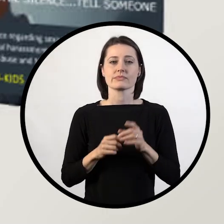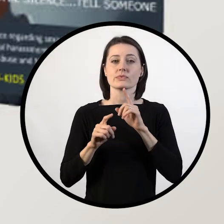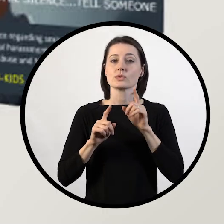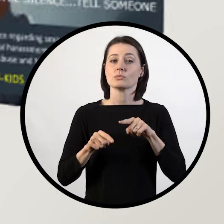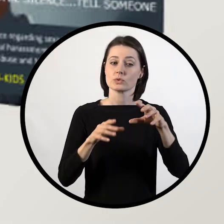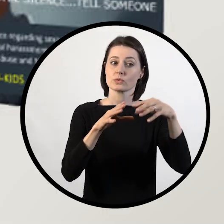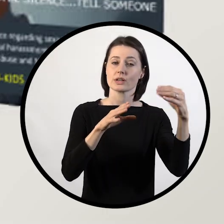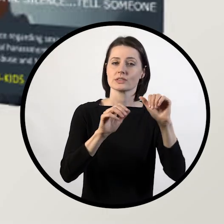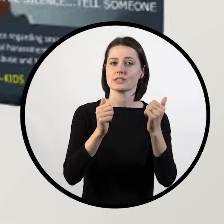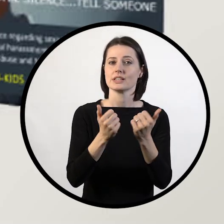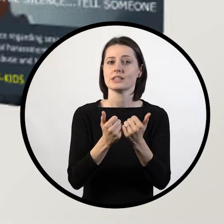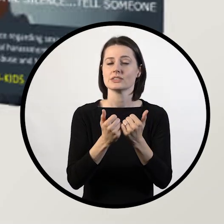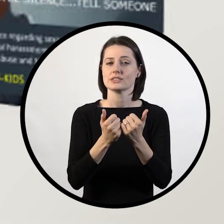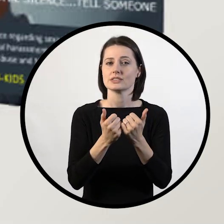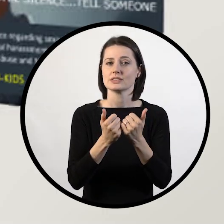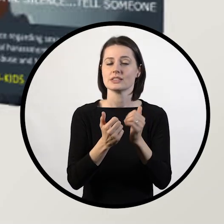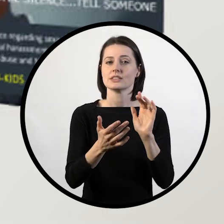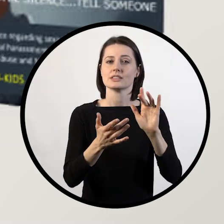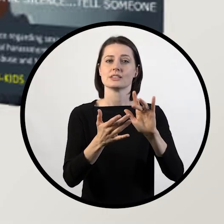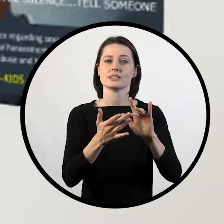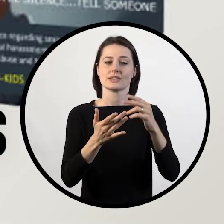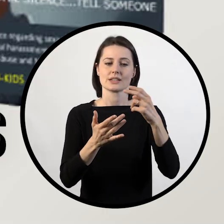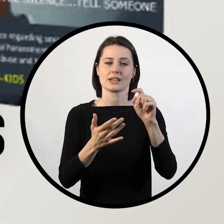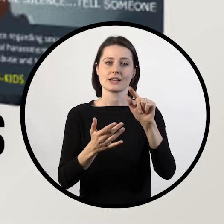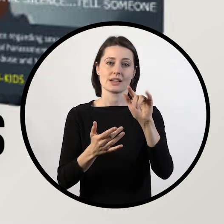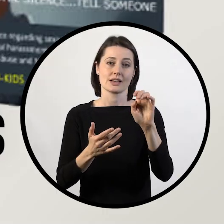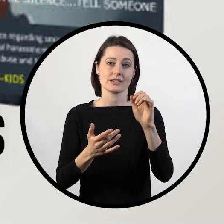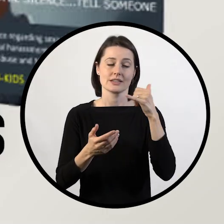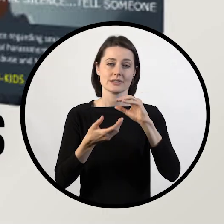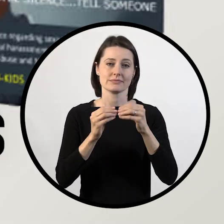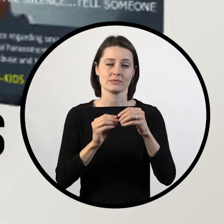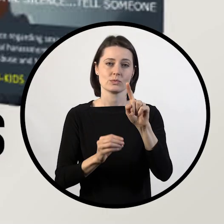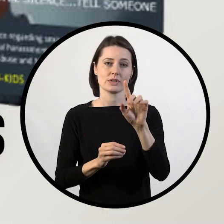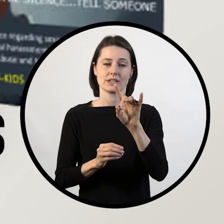outside agency. Call the hotline at